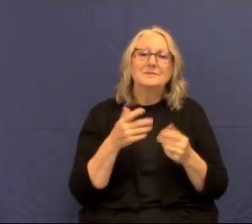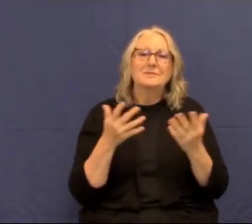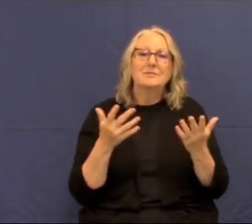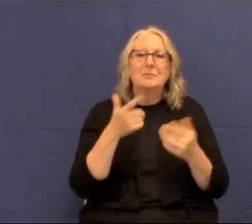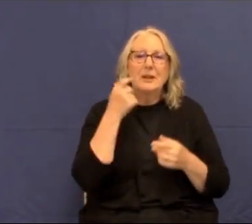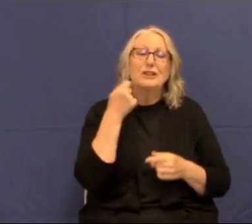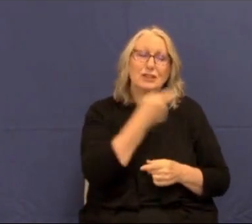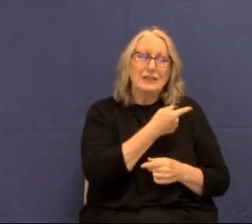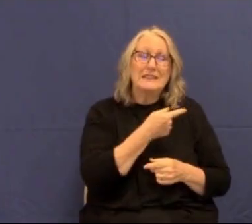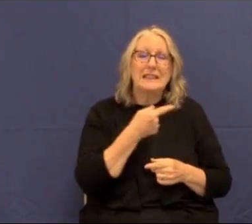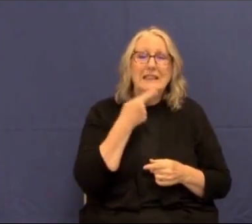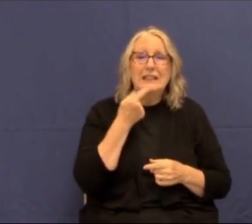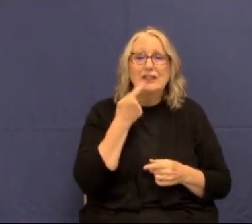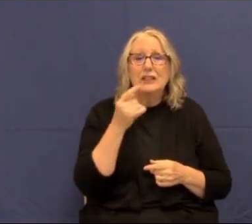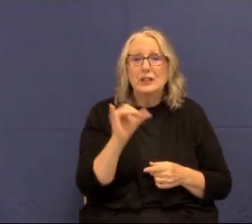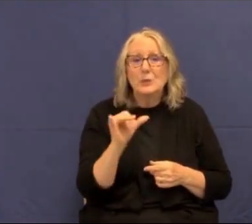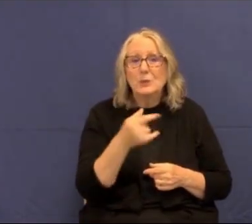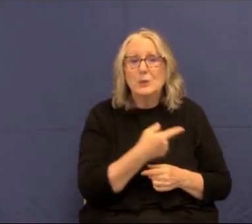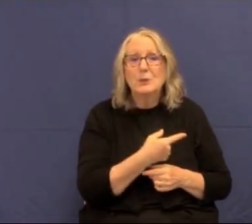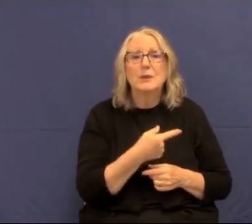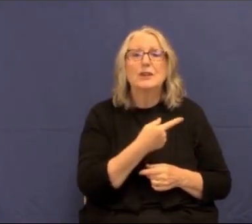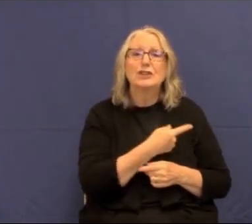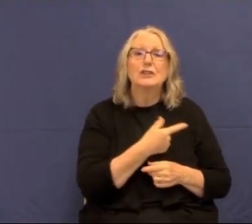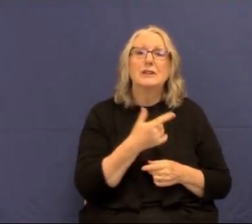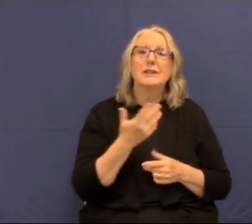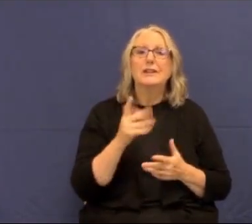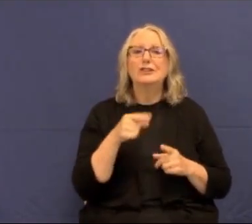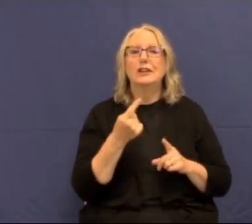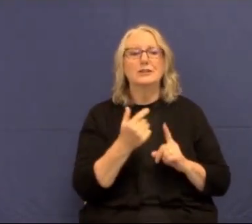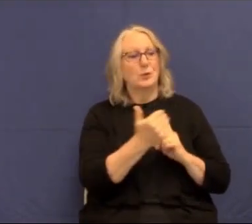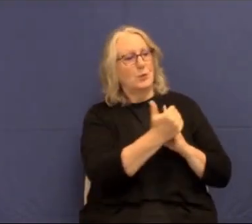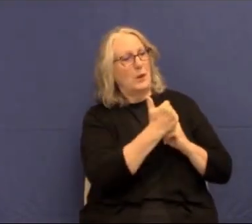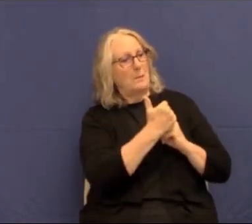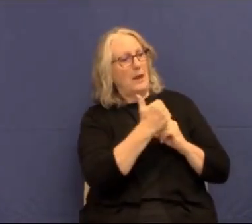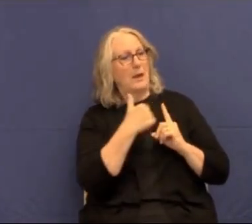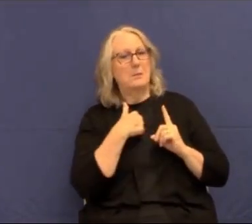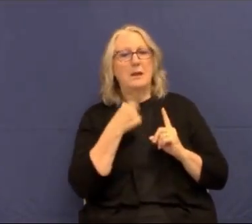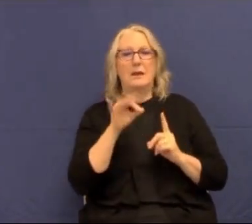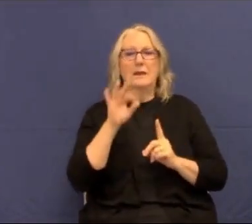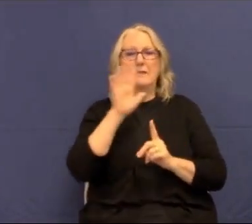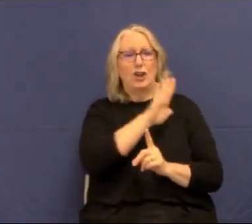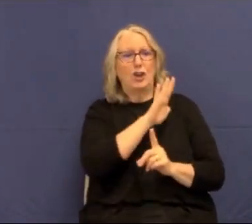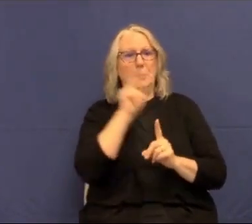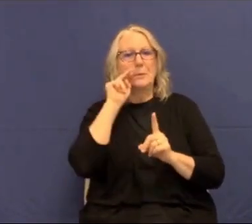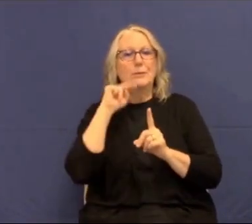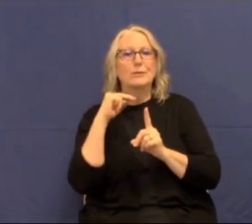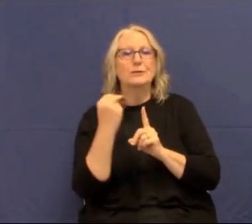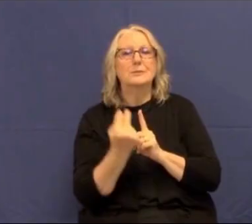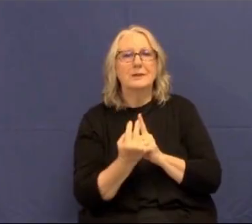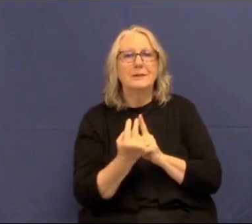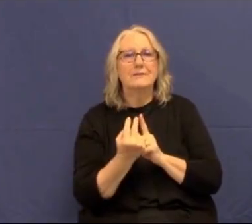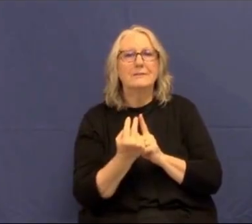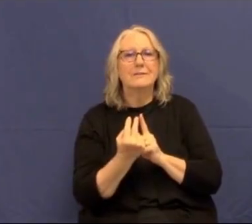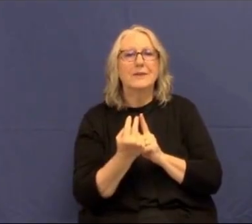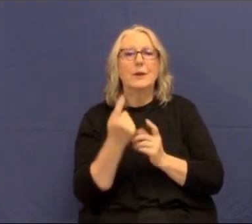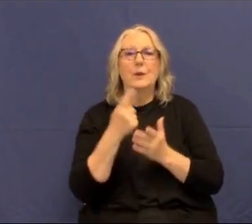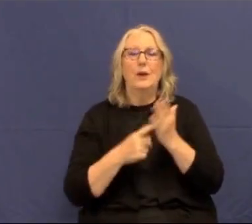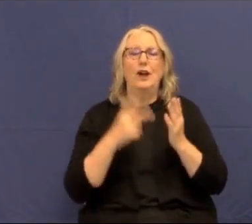saying, because she's also hearing too. And so she kind of just reminds me of the